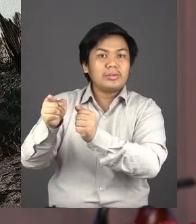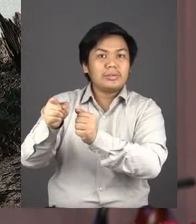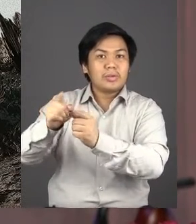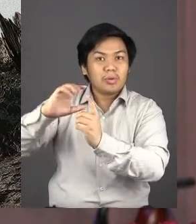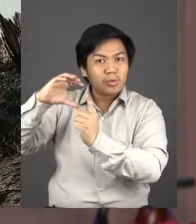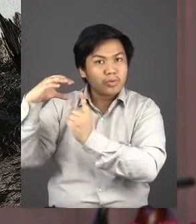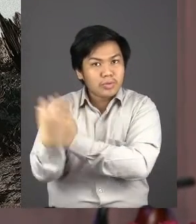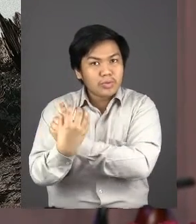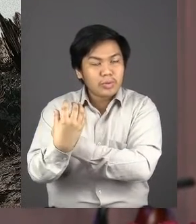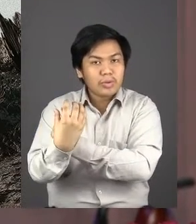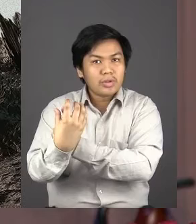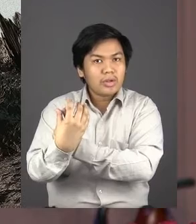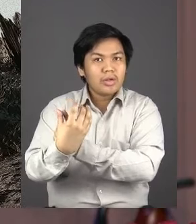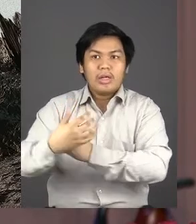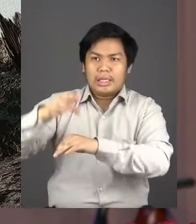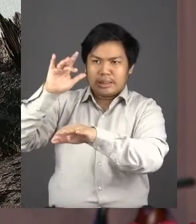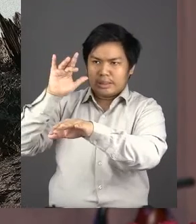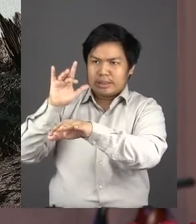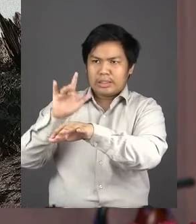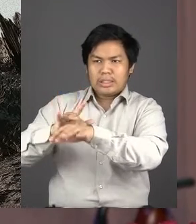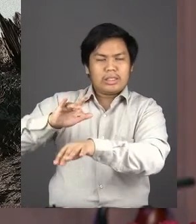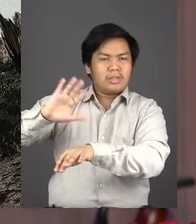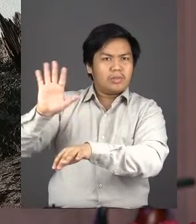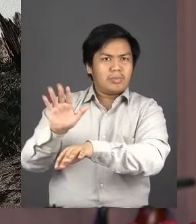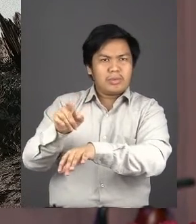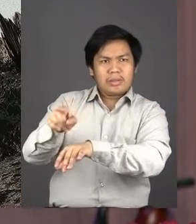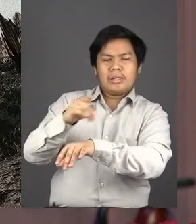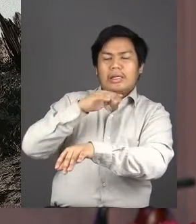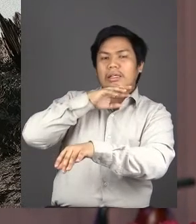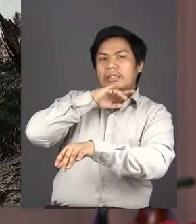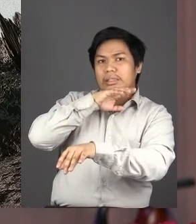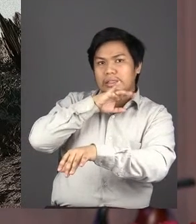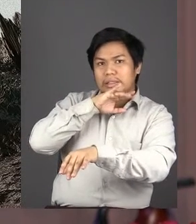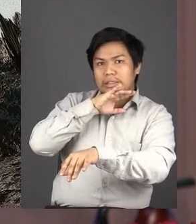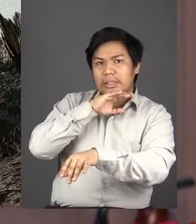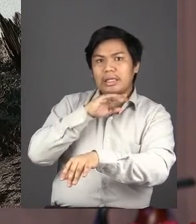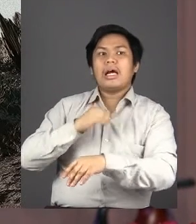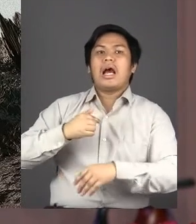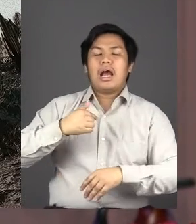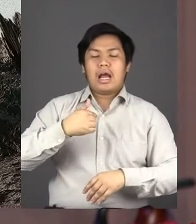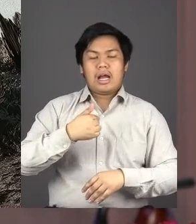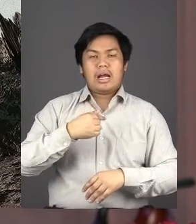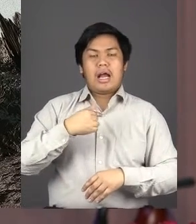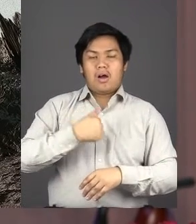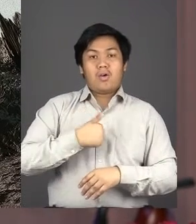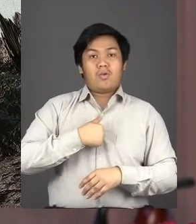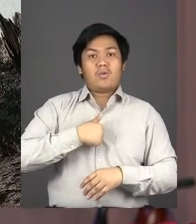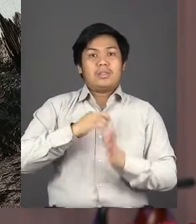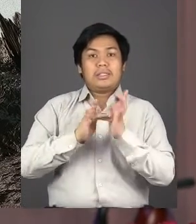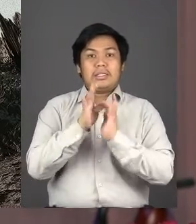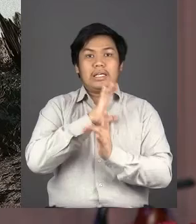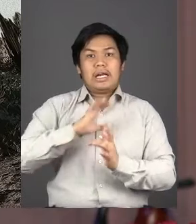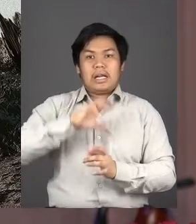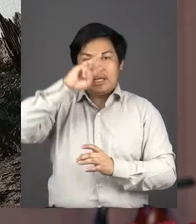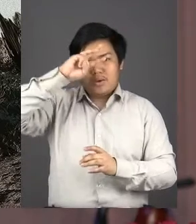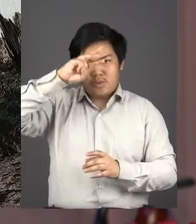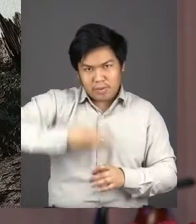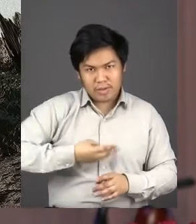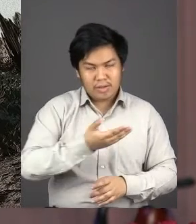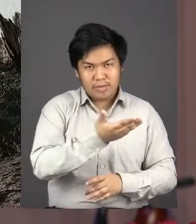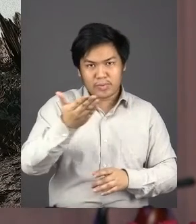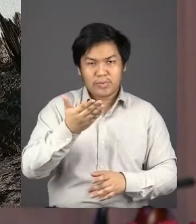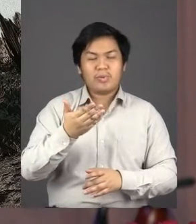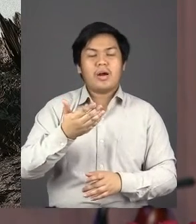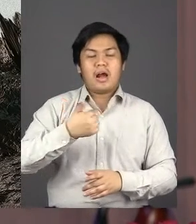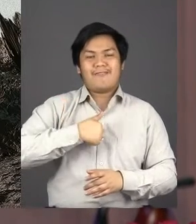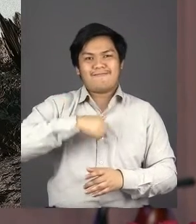Lord, and touch no unclean thing. Then I will welcome you, and I will be a father to you,